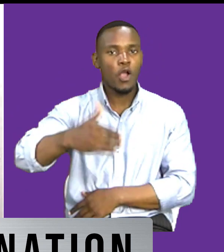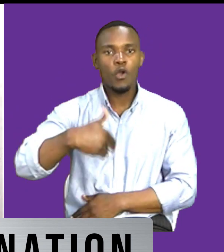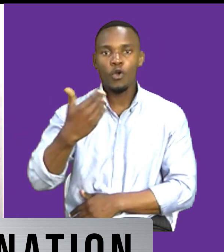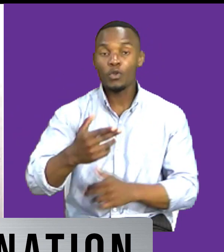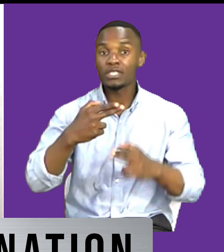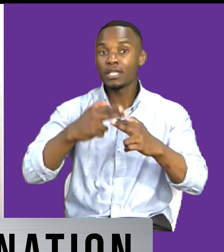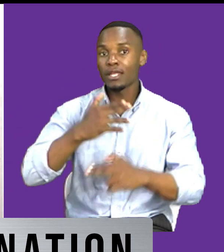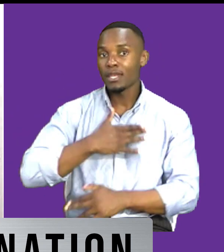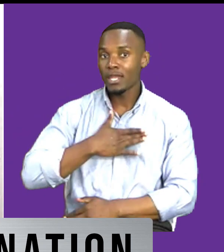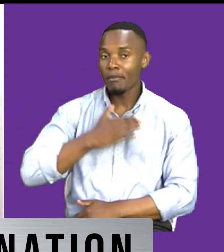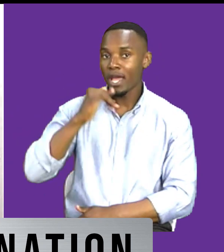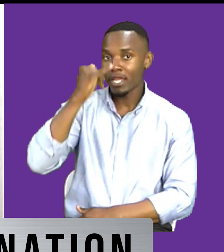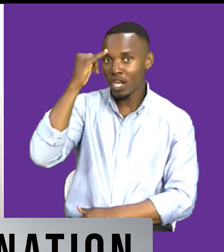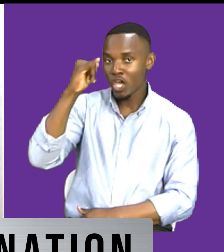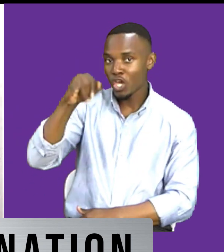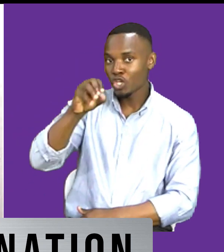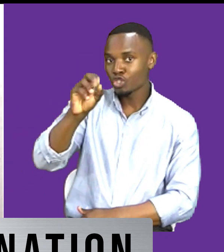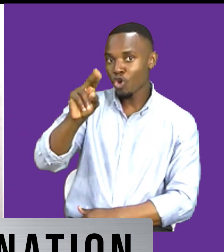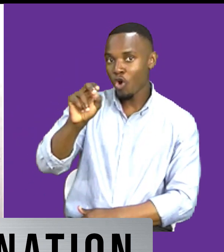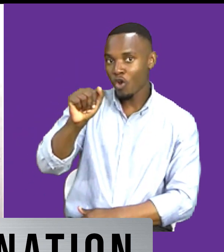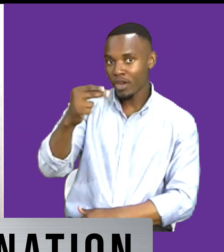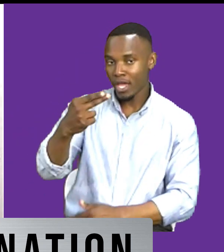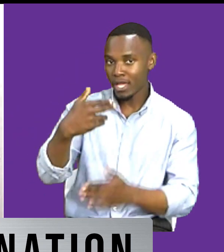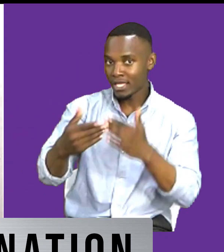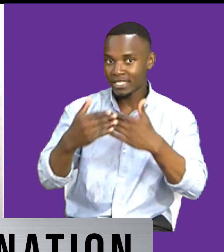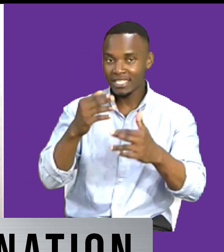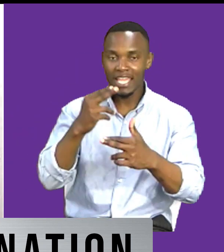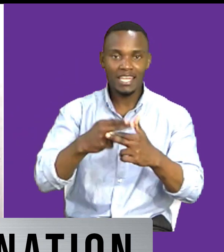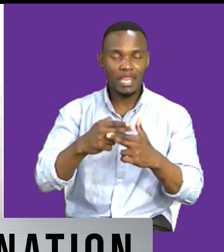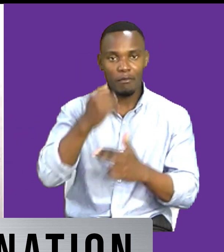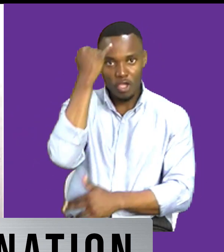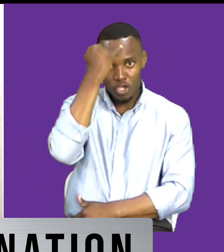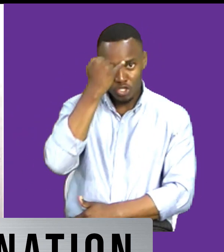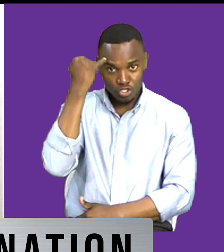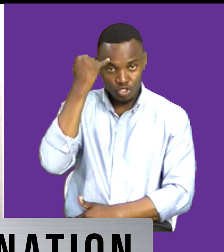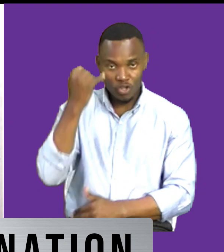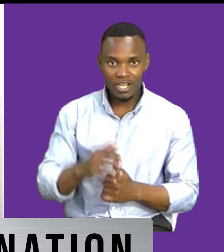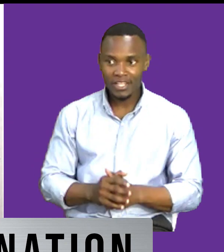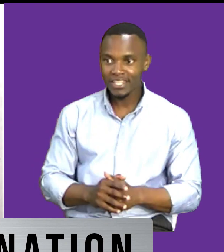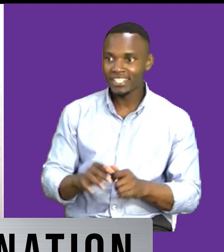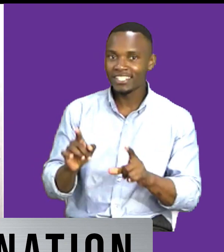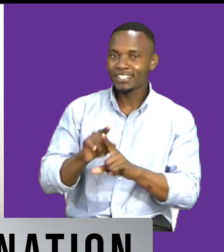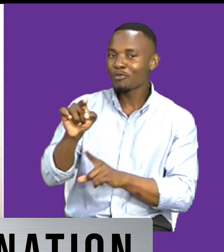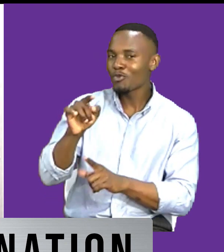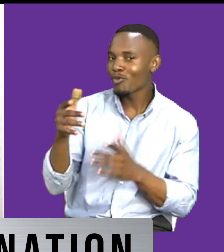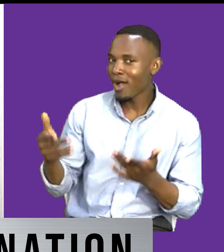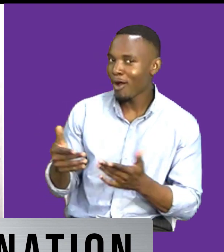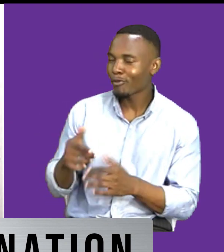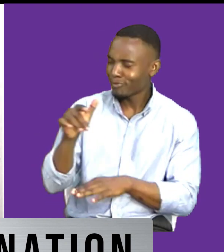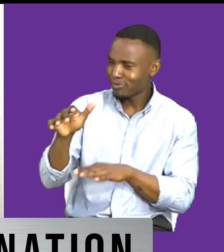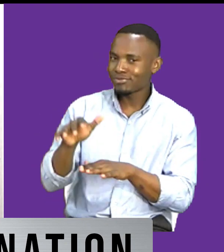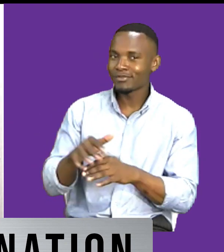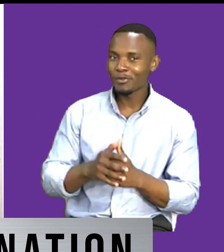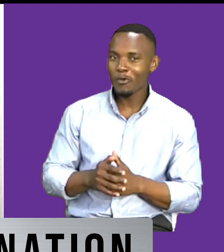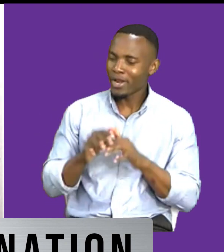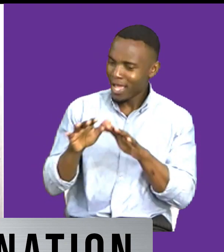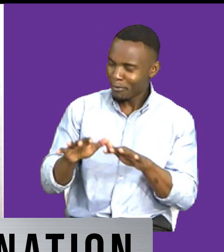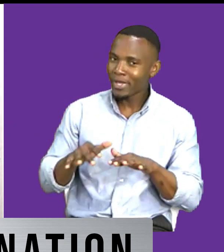is JONAH, SIMBA, the powerful man in Kenya. SG. Be careful. How are you? Be careful how you address